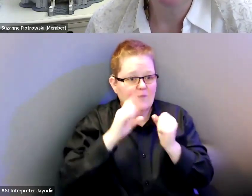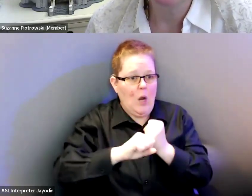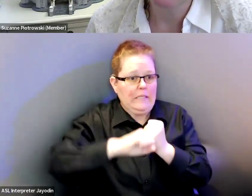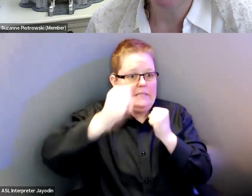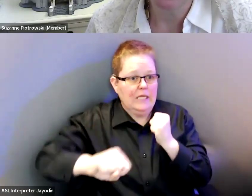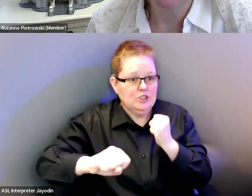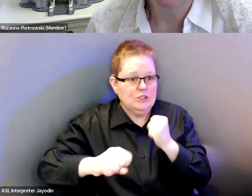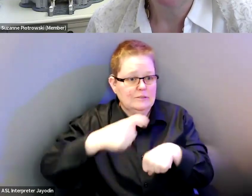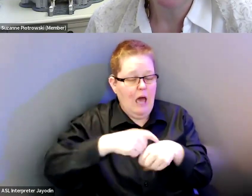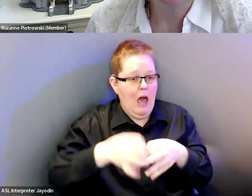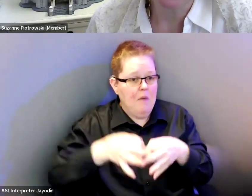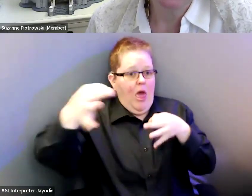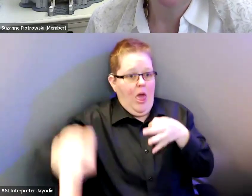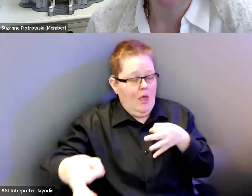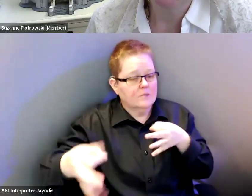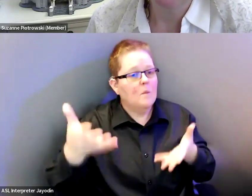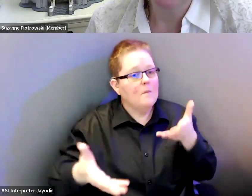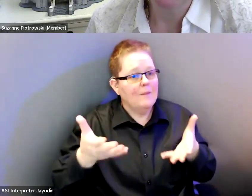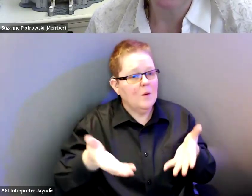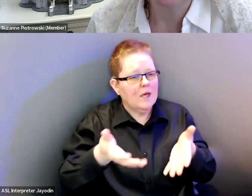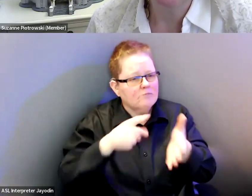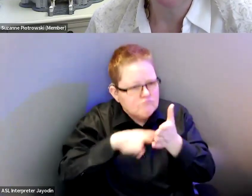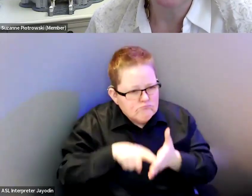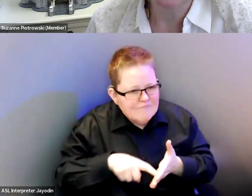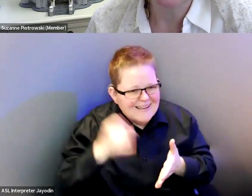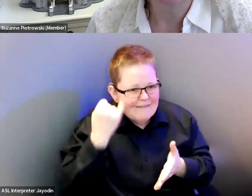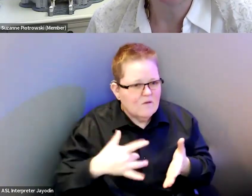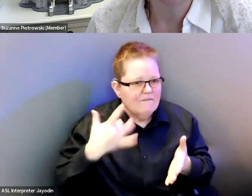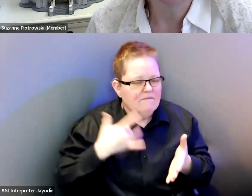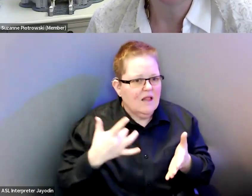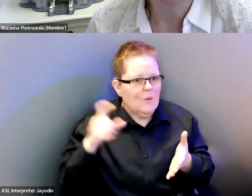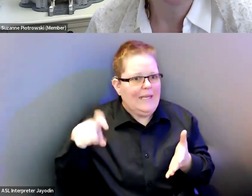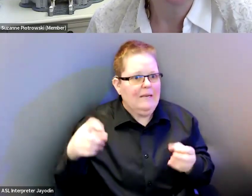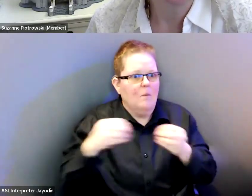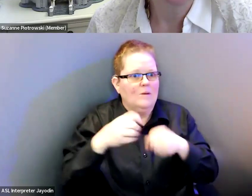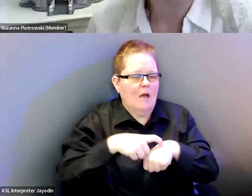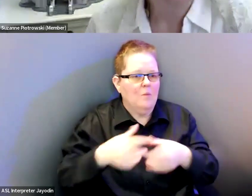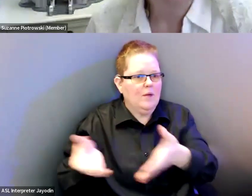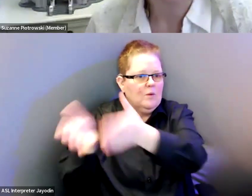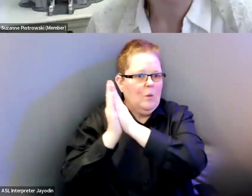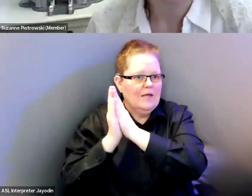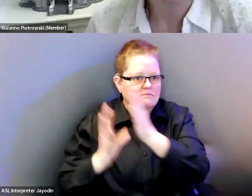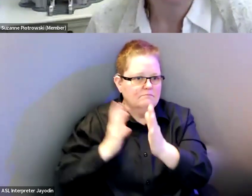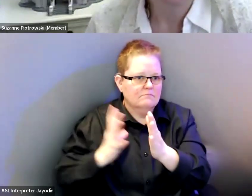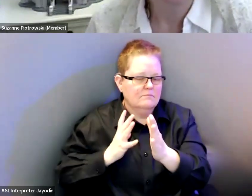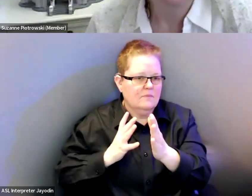be something we could look into if we felt like that's what was needed. Yeah, I did ask the OGP support unit about an